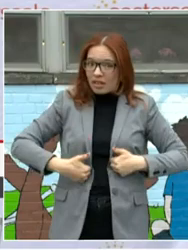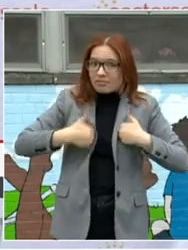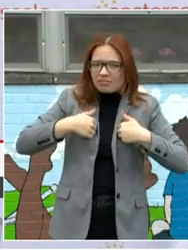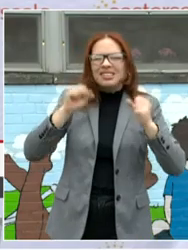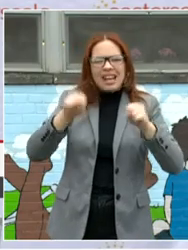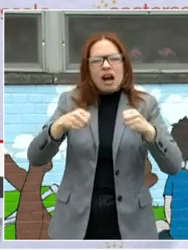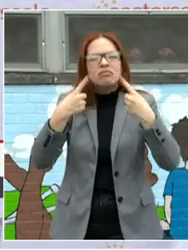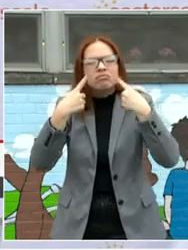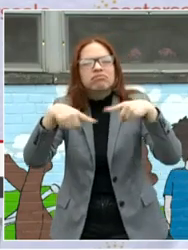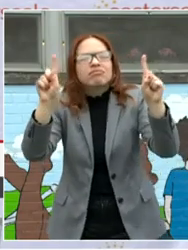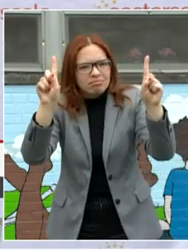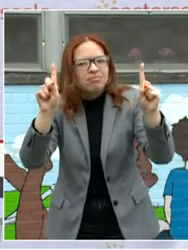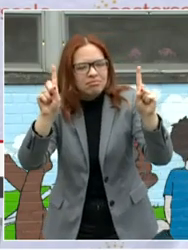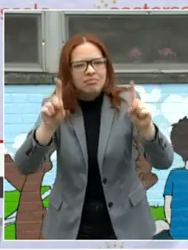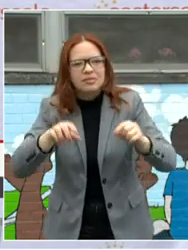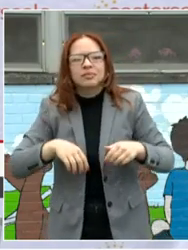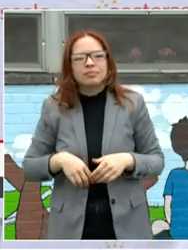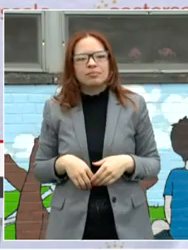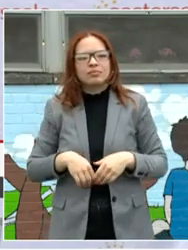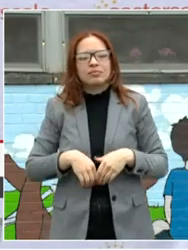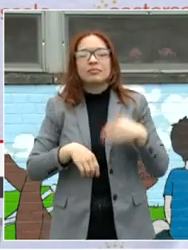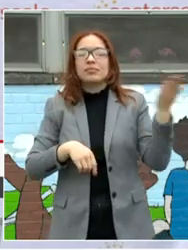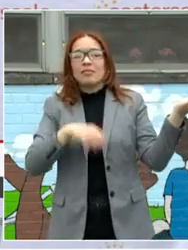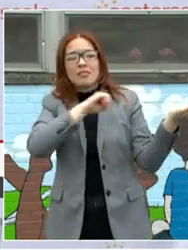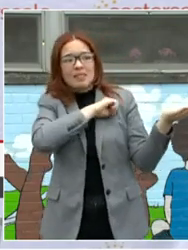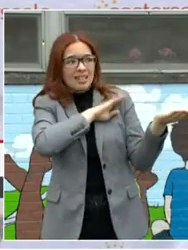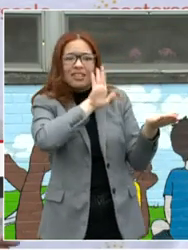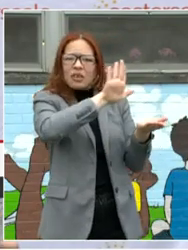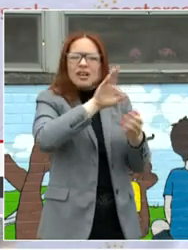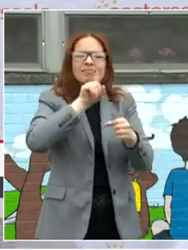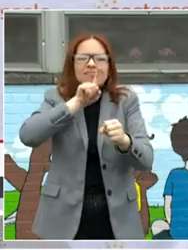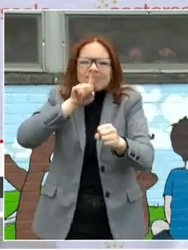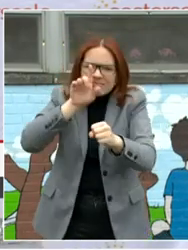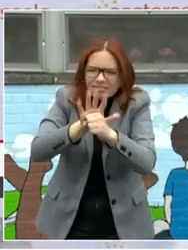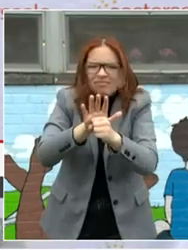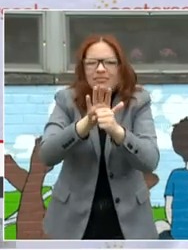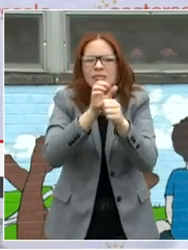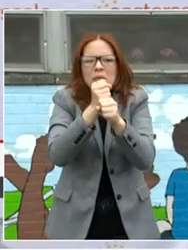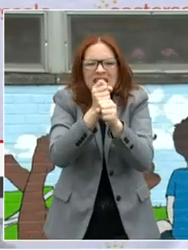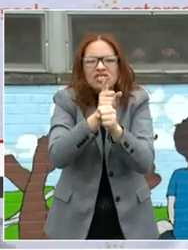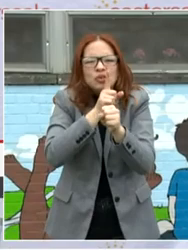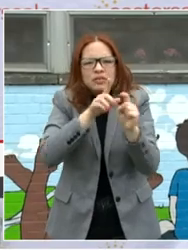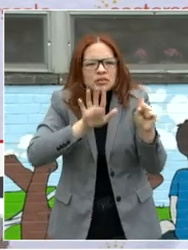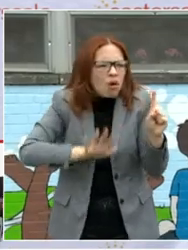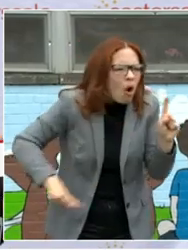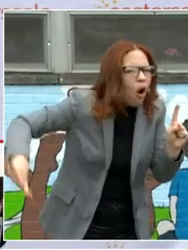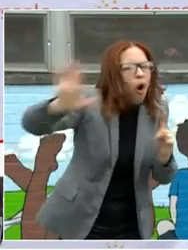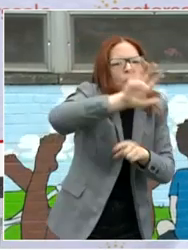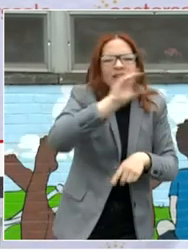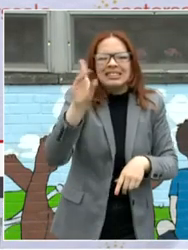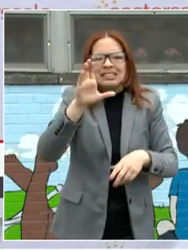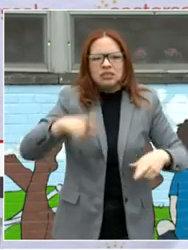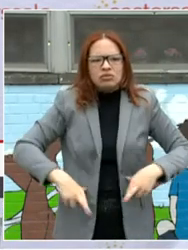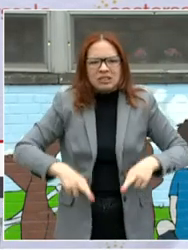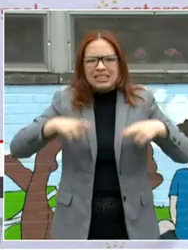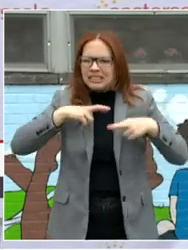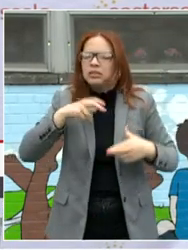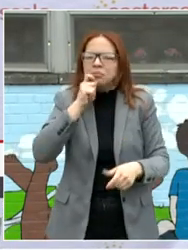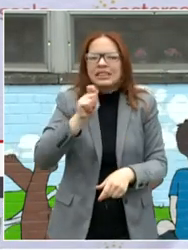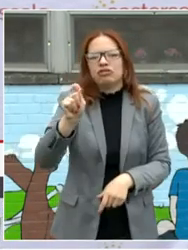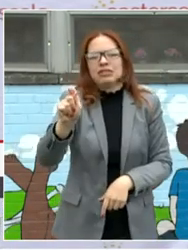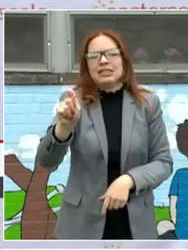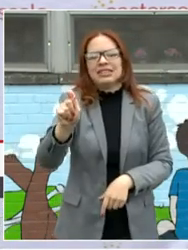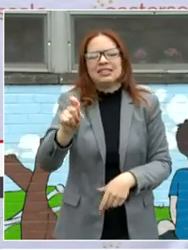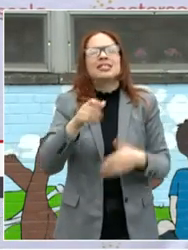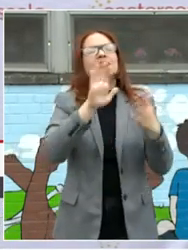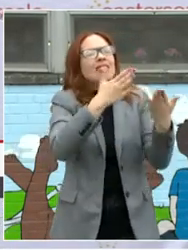commitment to every single DC resident, period. We want to thank Mayor Bowser, Dr. Grant, and the